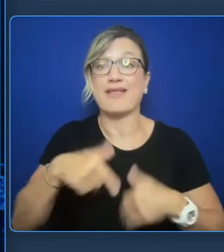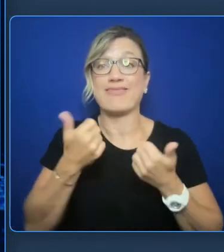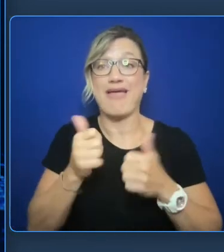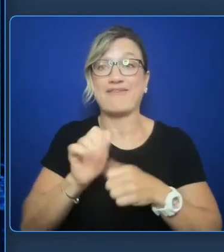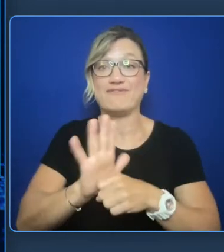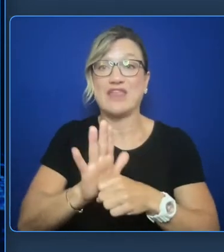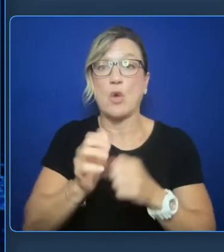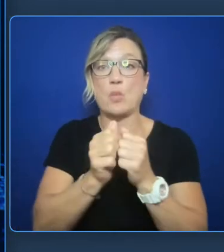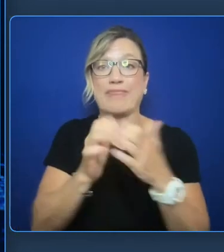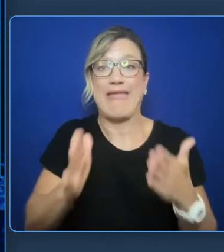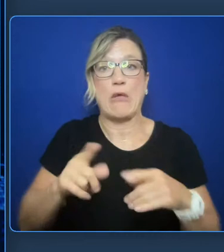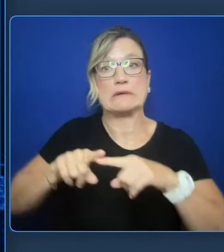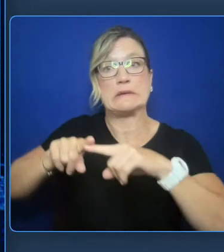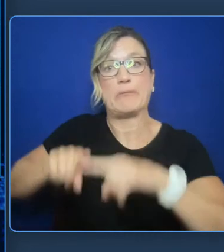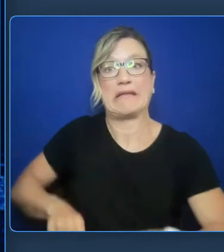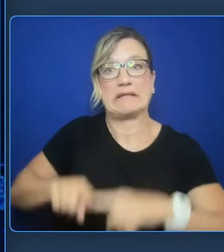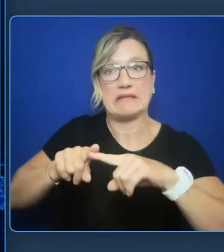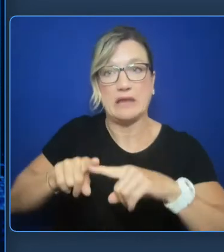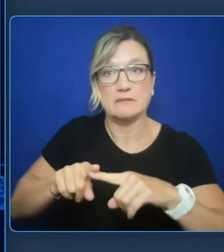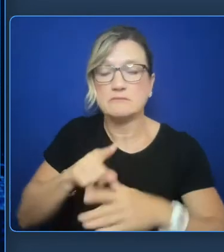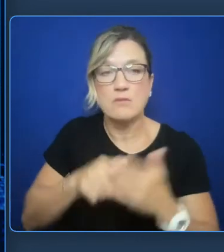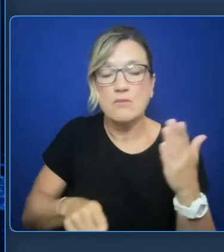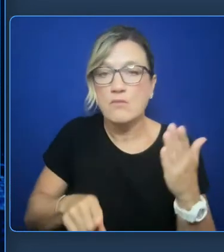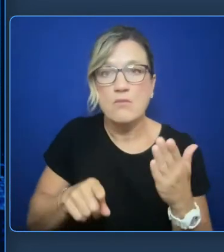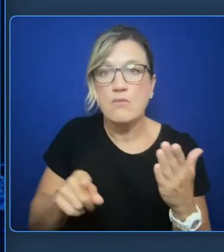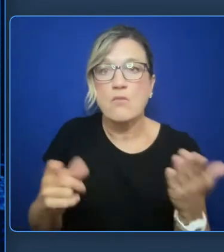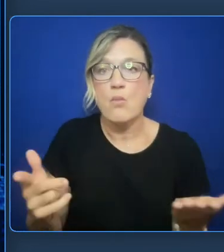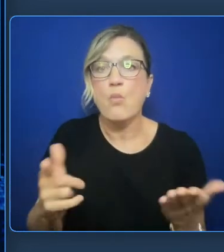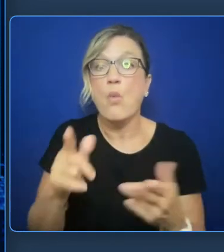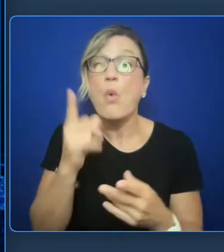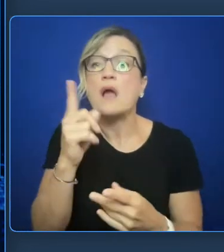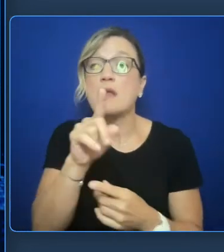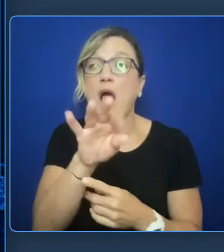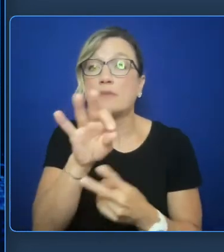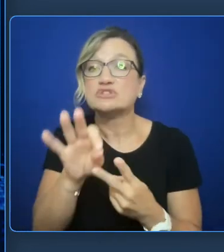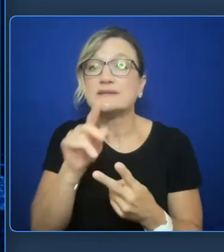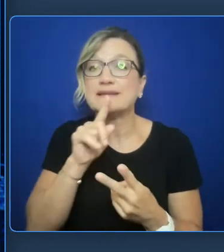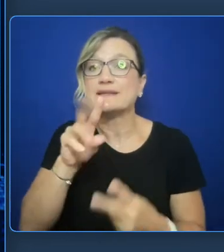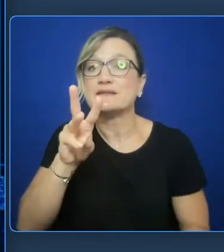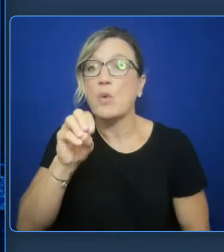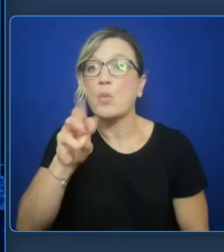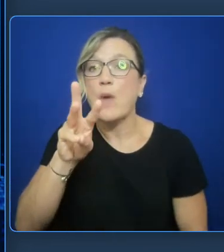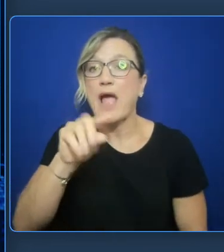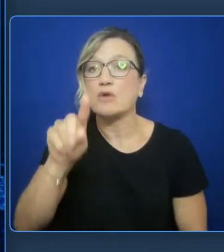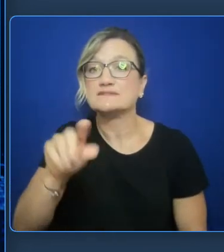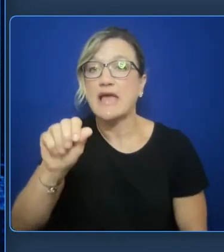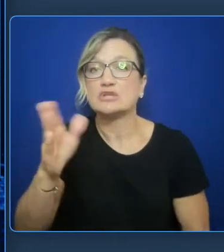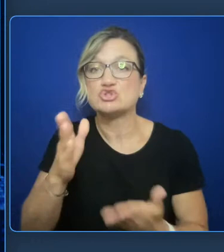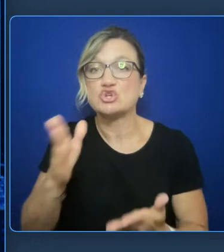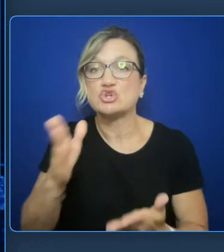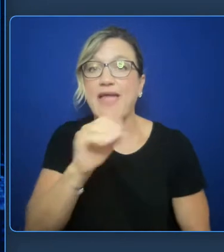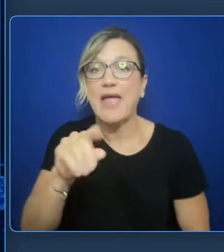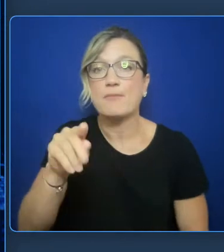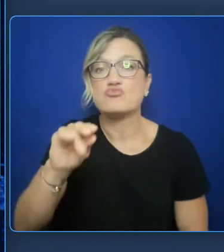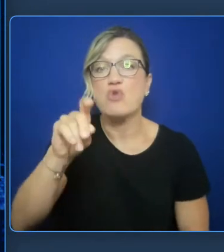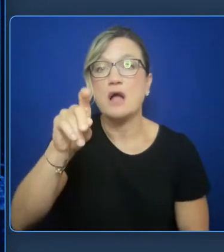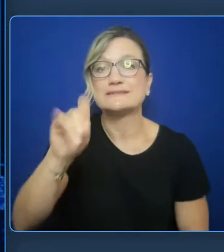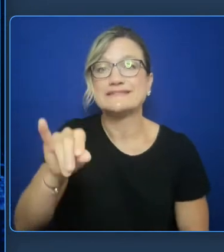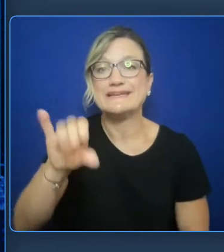video without this dependency. What option is a local Wowza server and local proxy caches? Anything else?